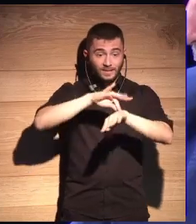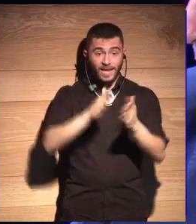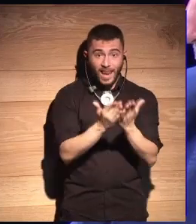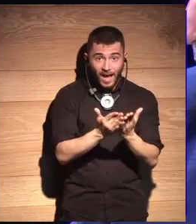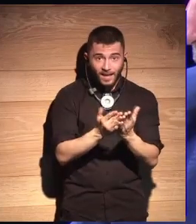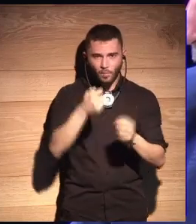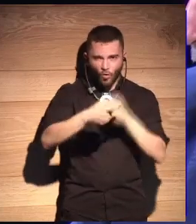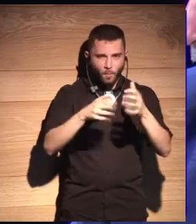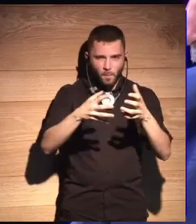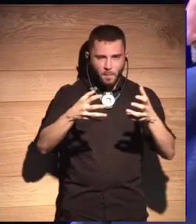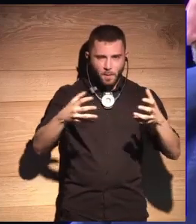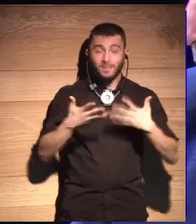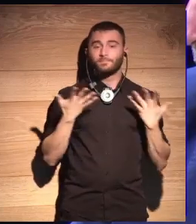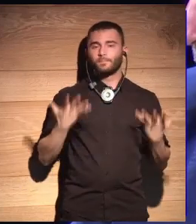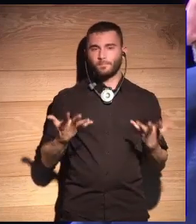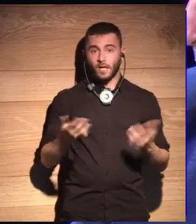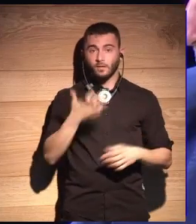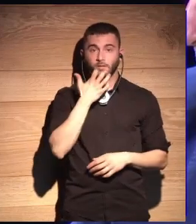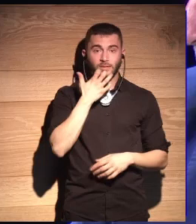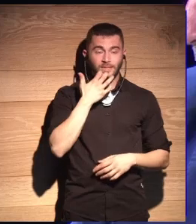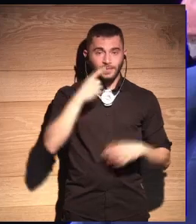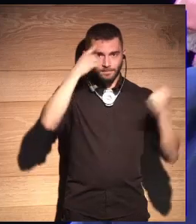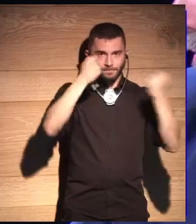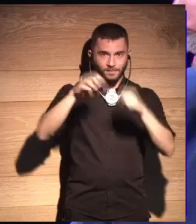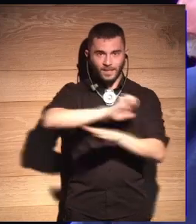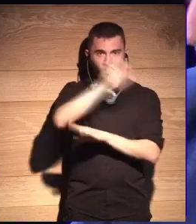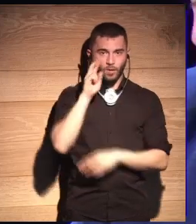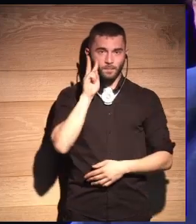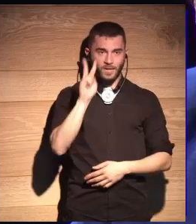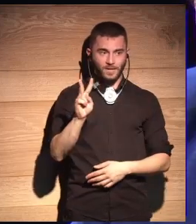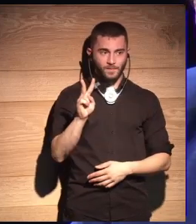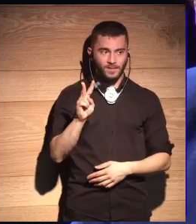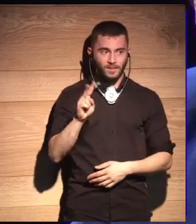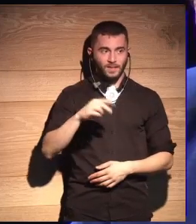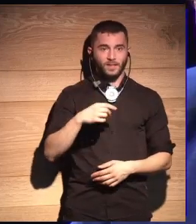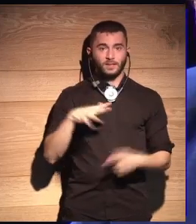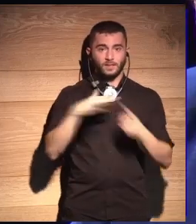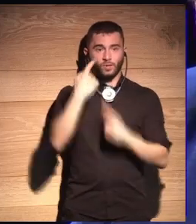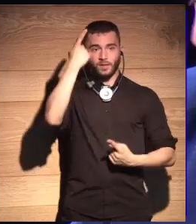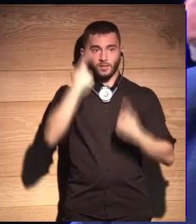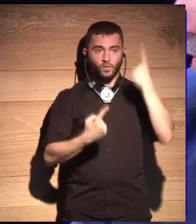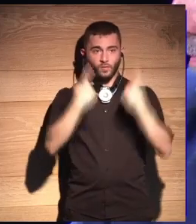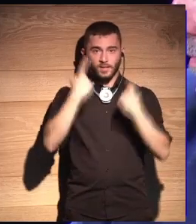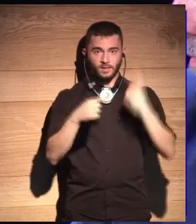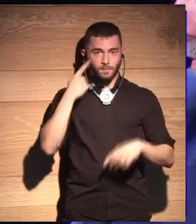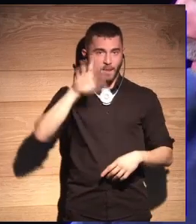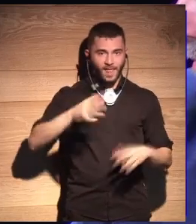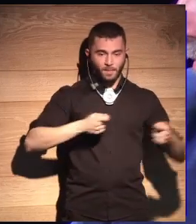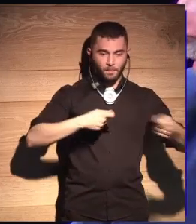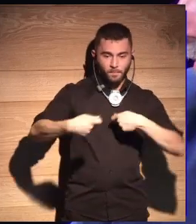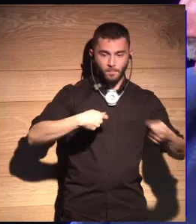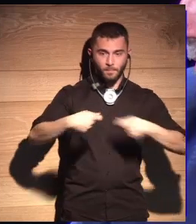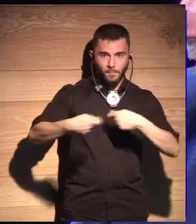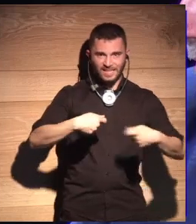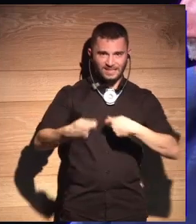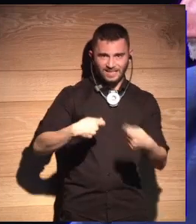questions. Are those topics on the agenda? It seems that they are climbing positions. But if you look at the European